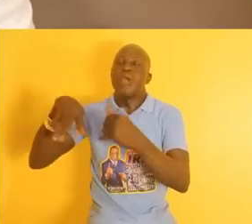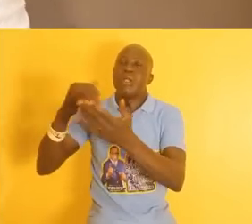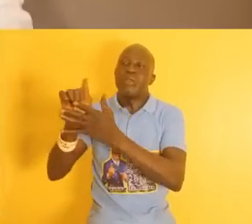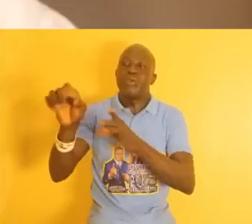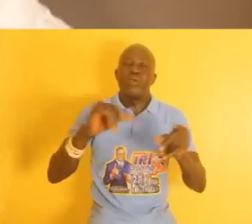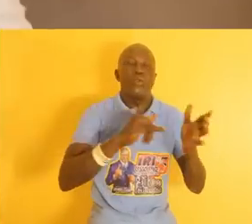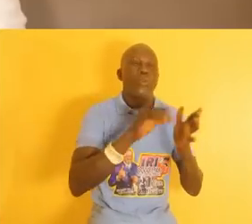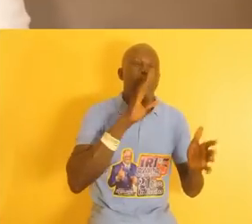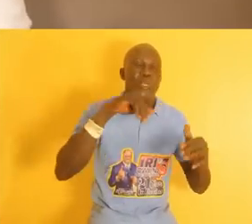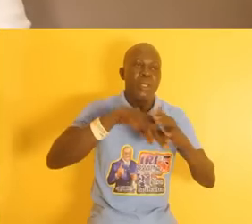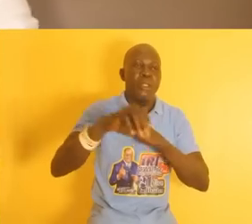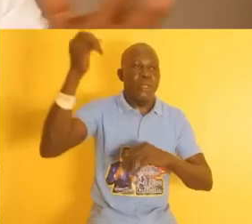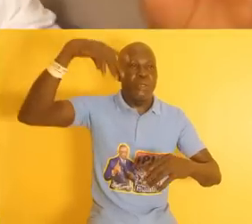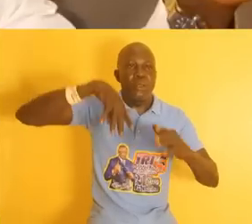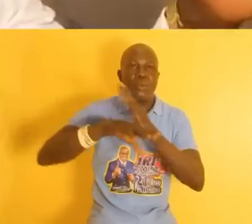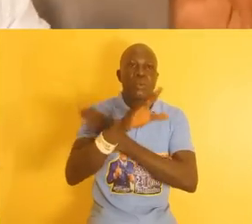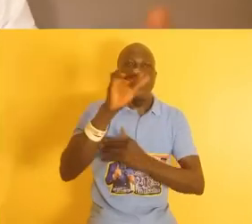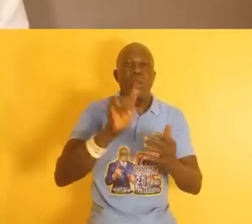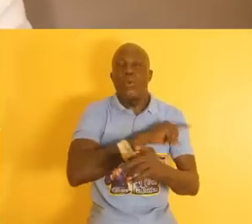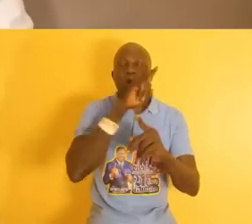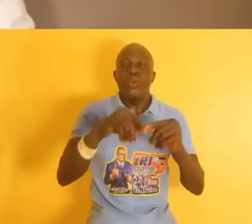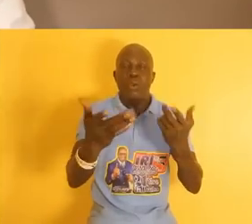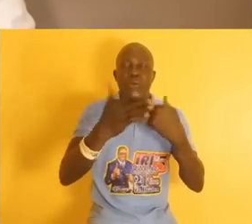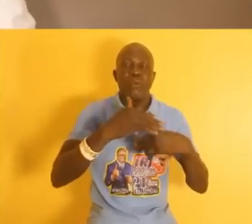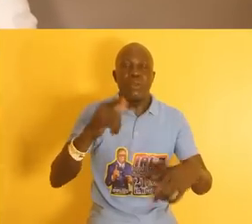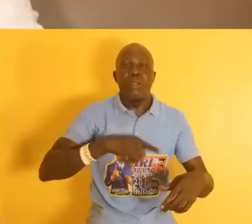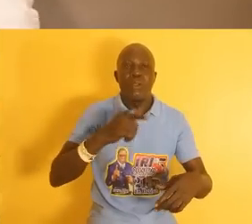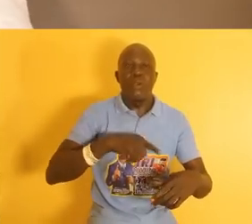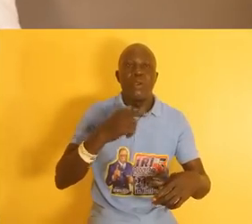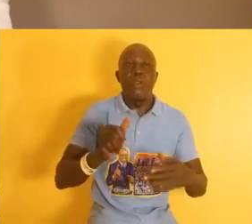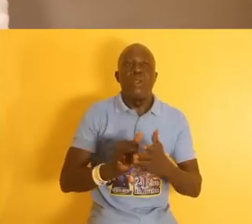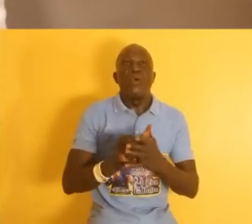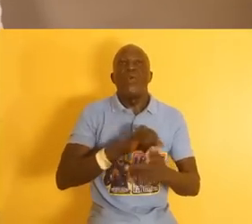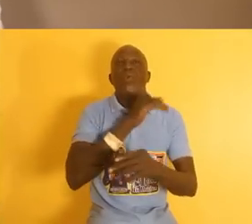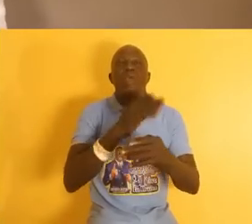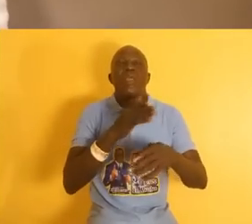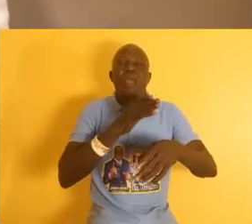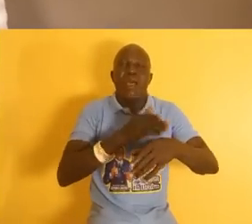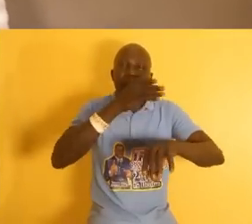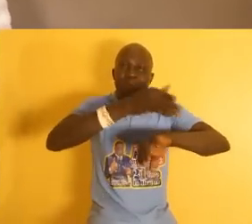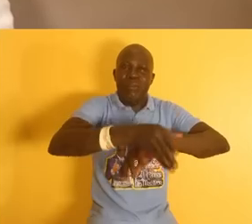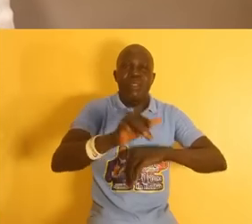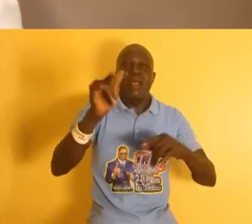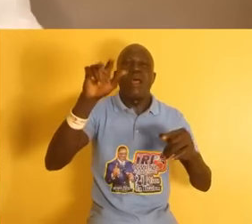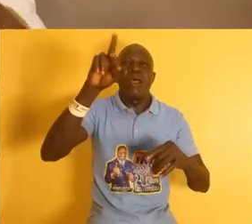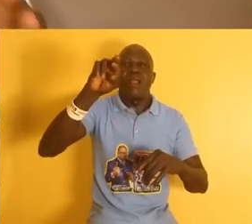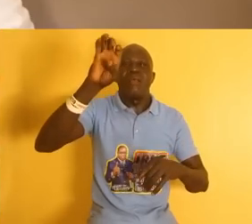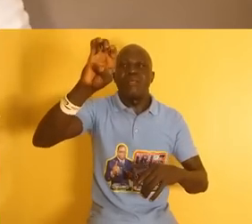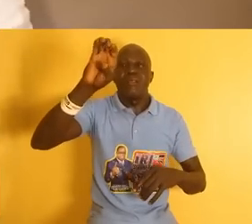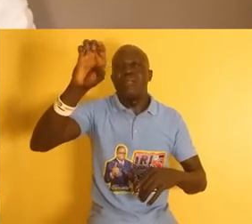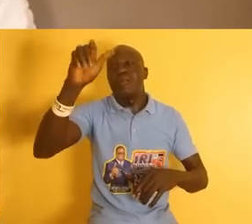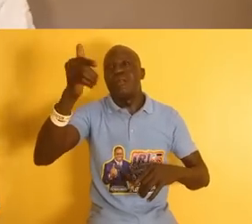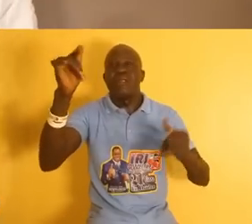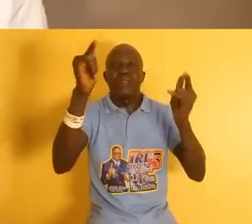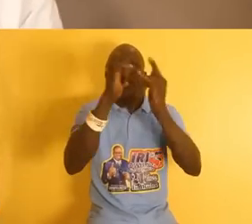the way it ought to be. Like baralong. My grace of God. To obati mbo lateko. We are coming from Lagos. When to obati koya redeem. Once the power redemption comes. We had